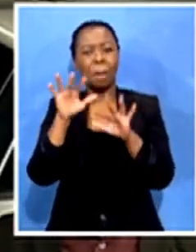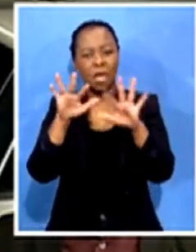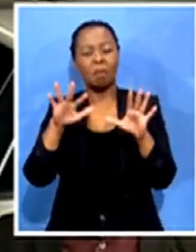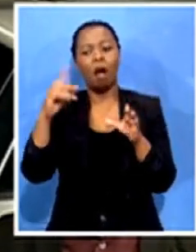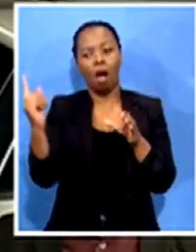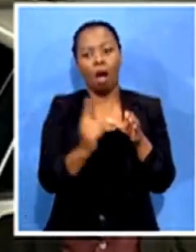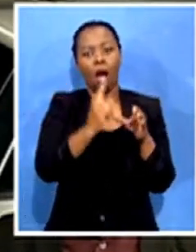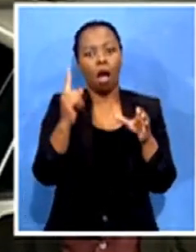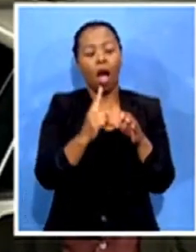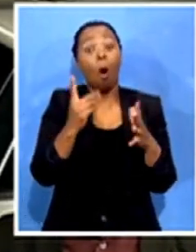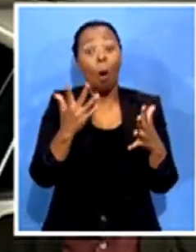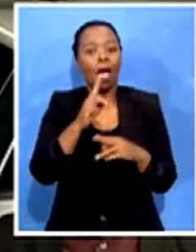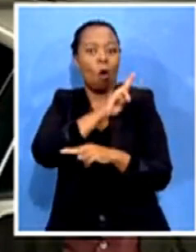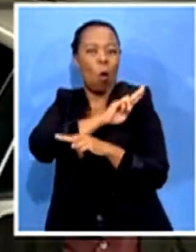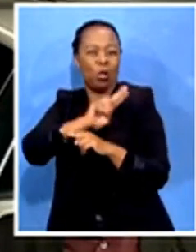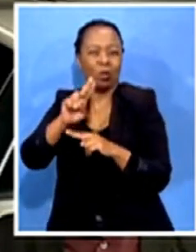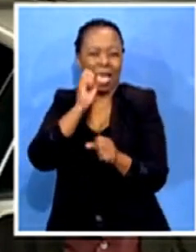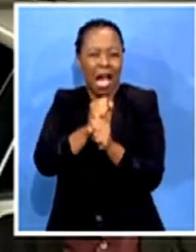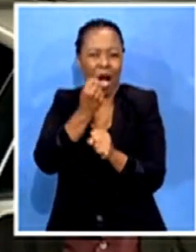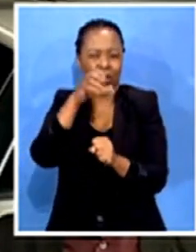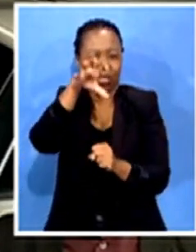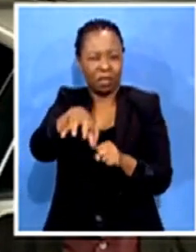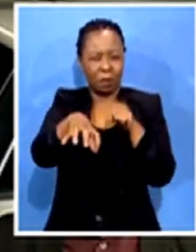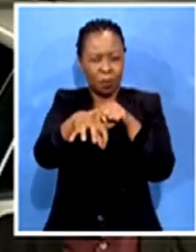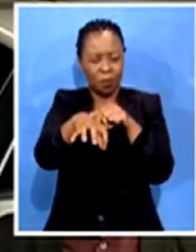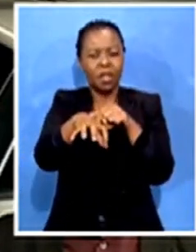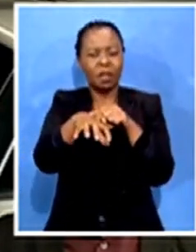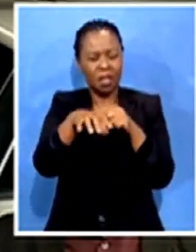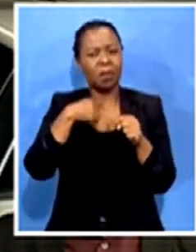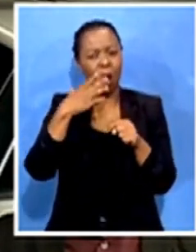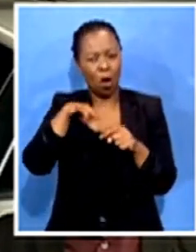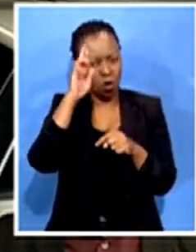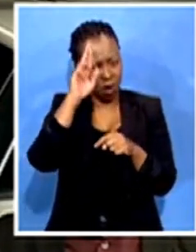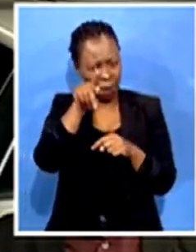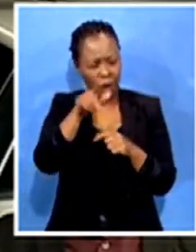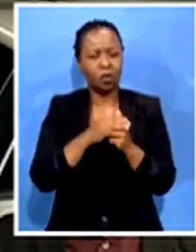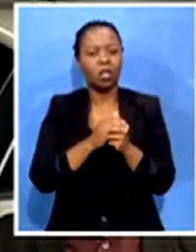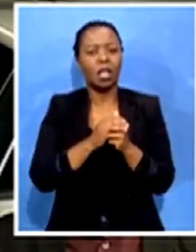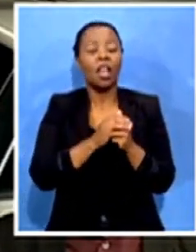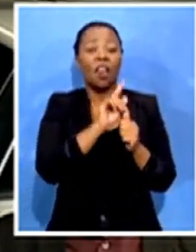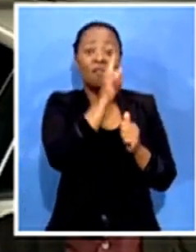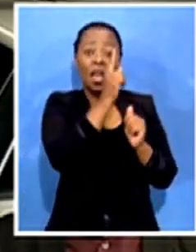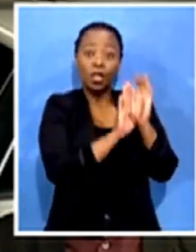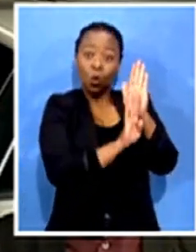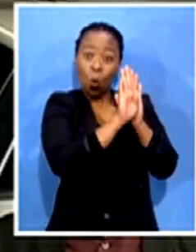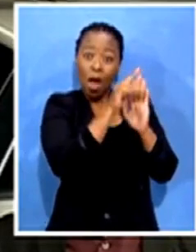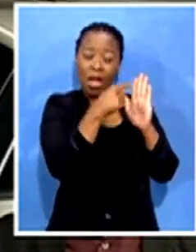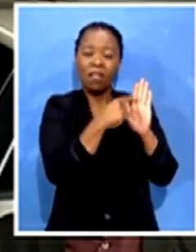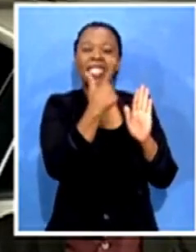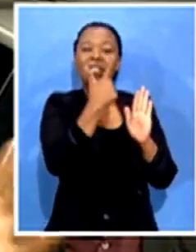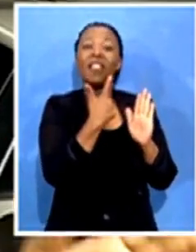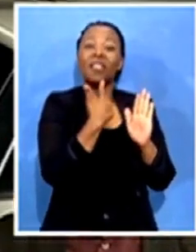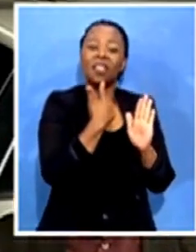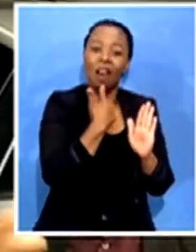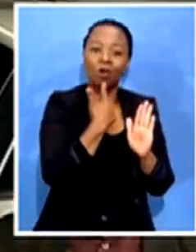were. At the peak of the first wave, we had 7,000 admissions in Gauteng. So